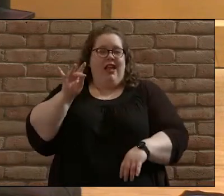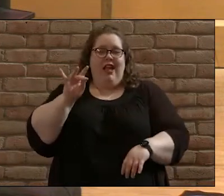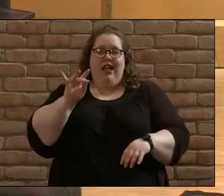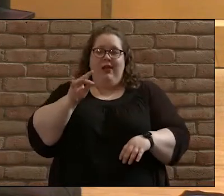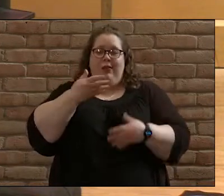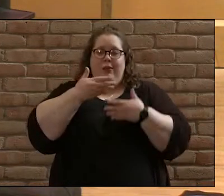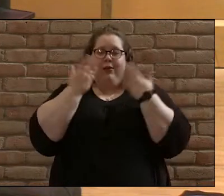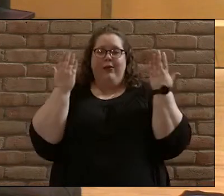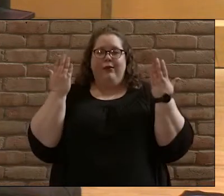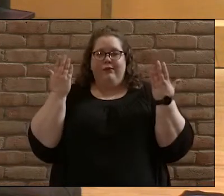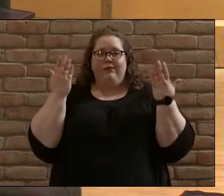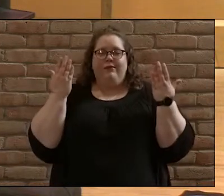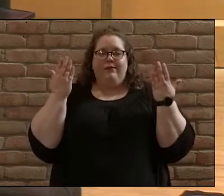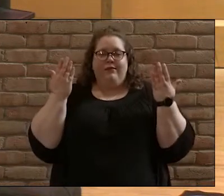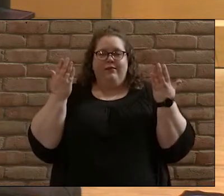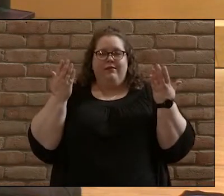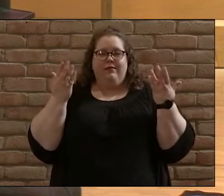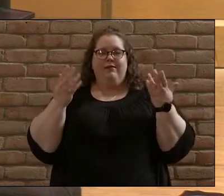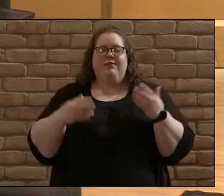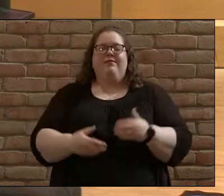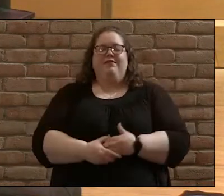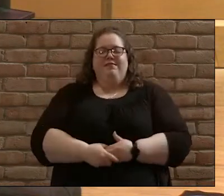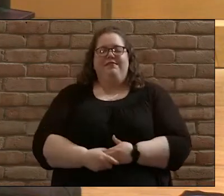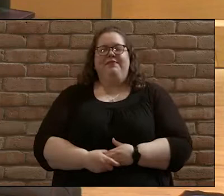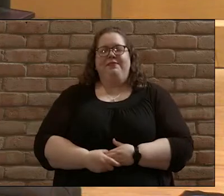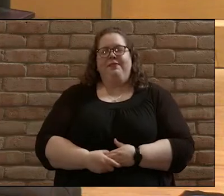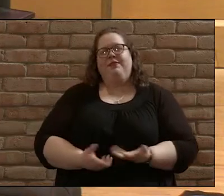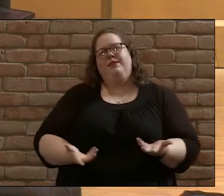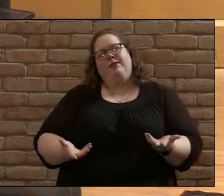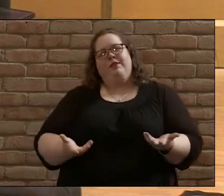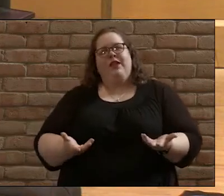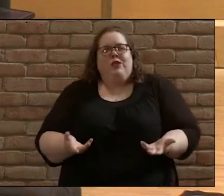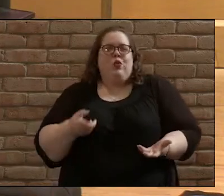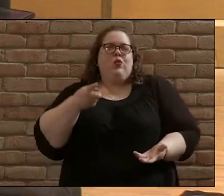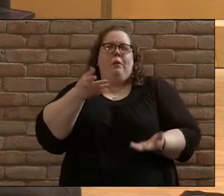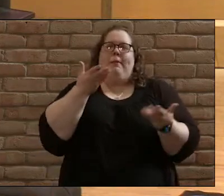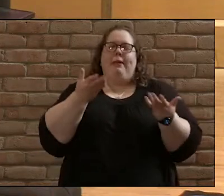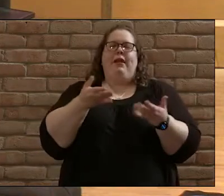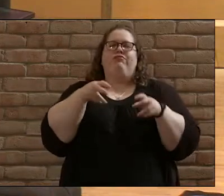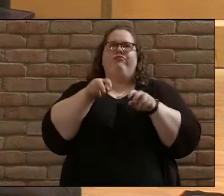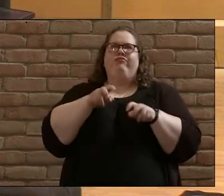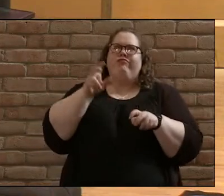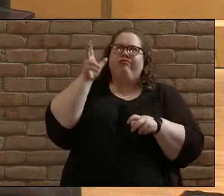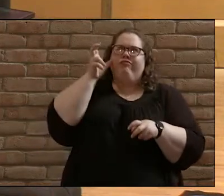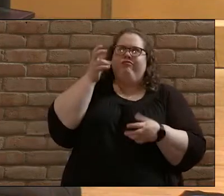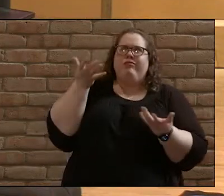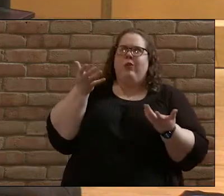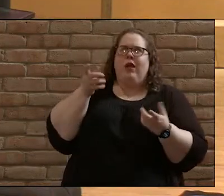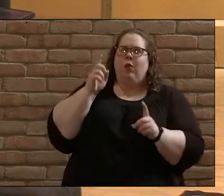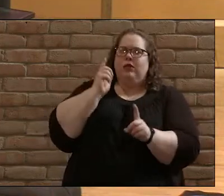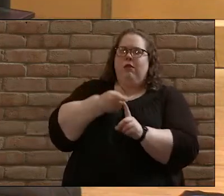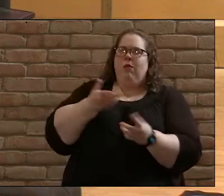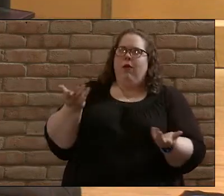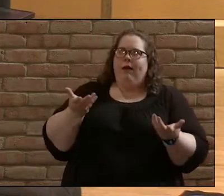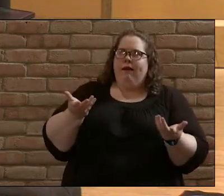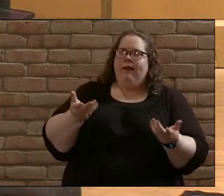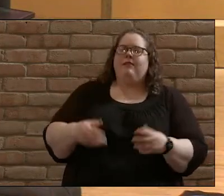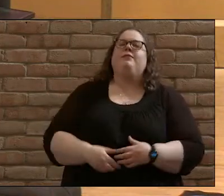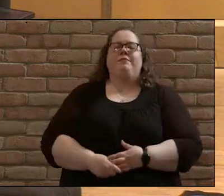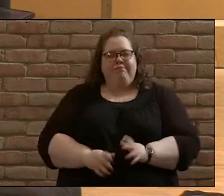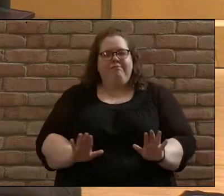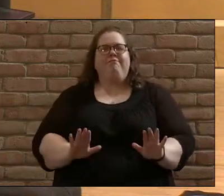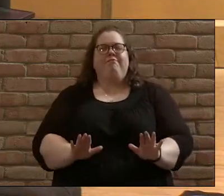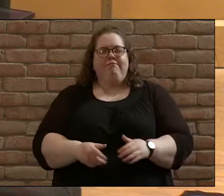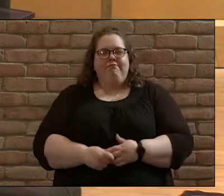search. So right about now, you might be wondering, well, what's the point of all of this then? As we read these words in